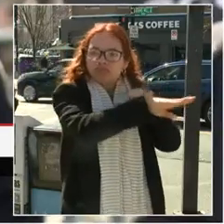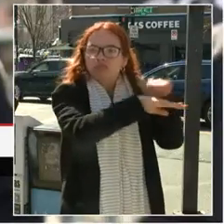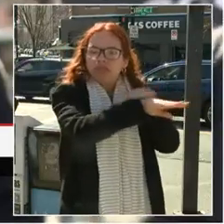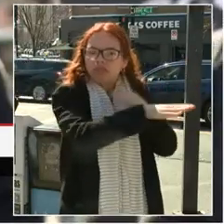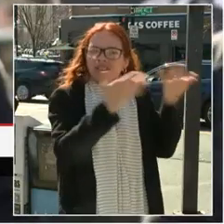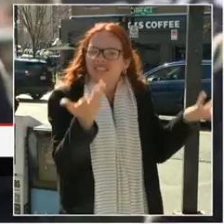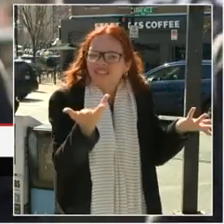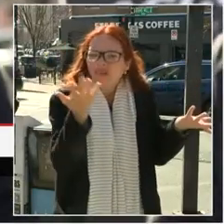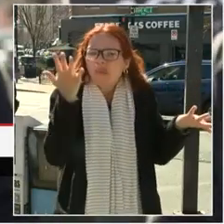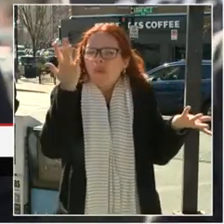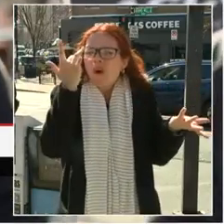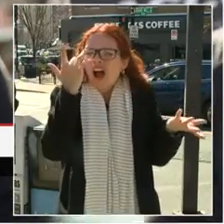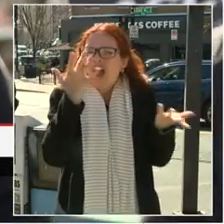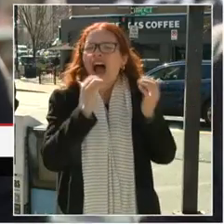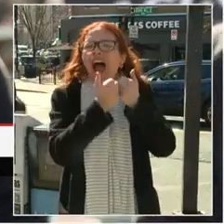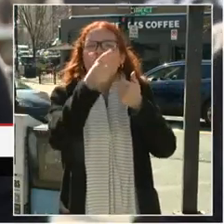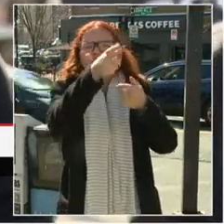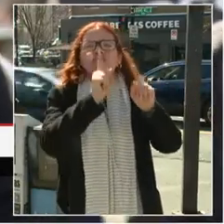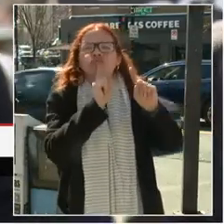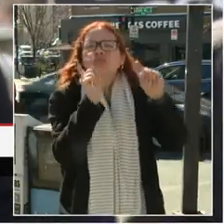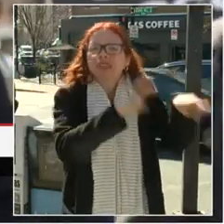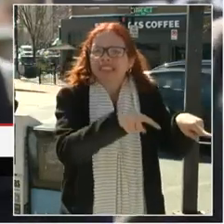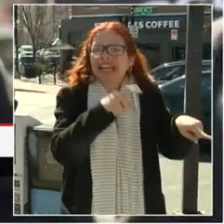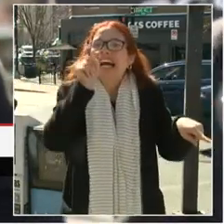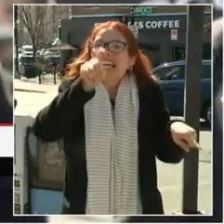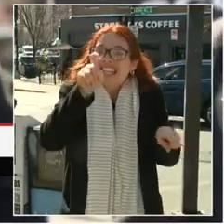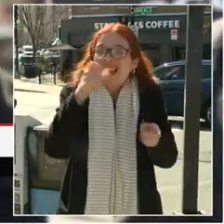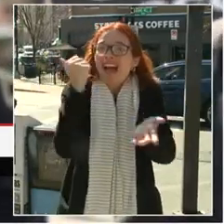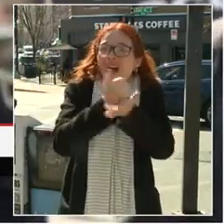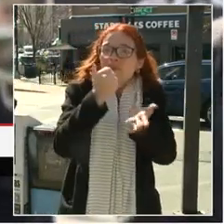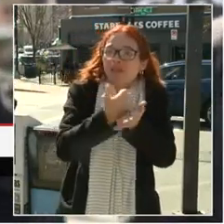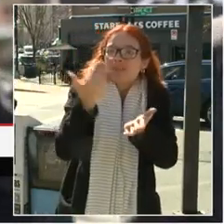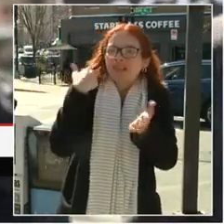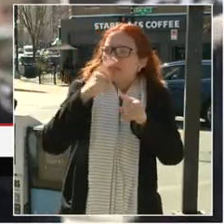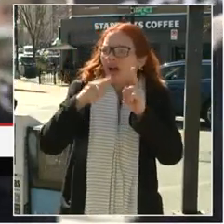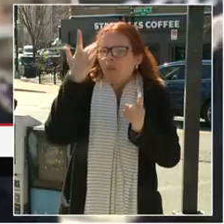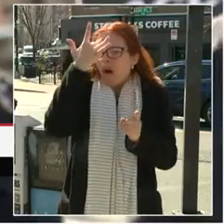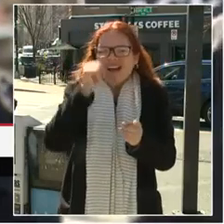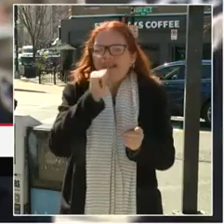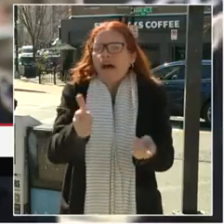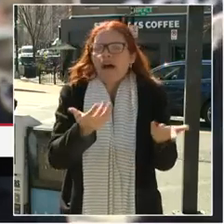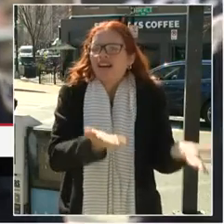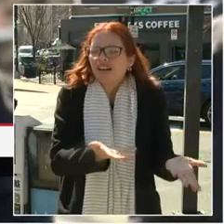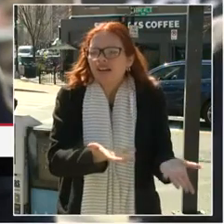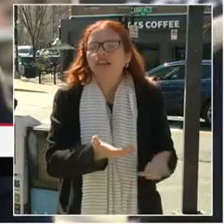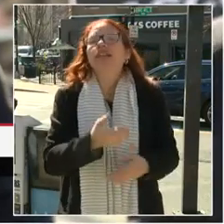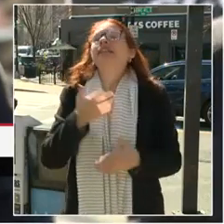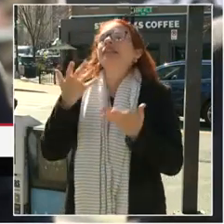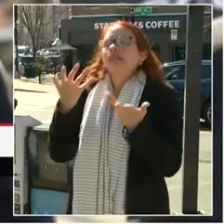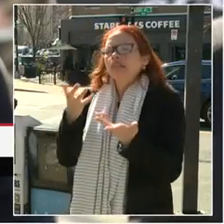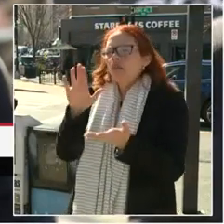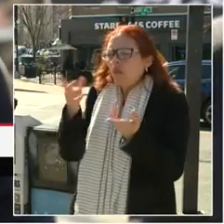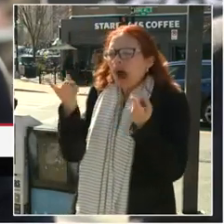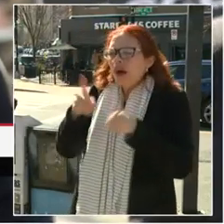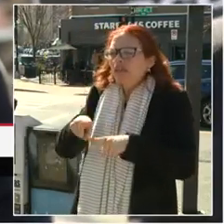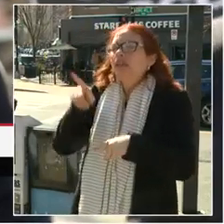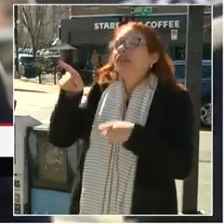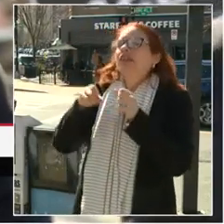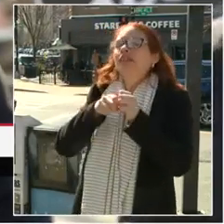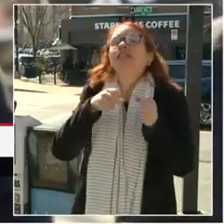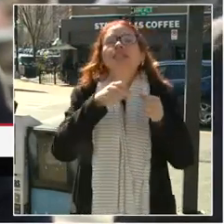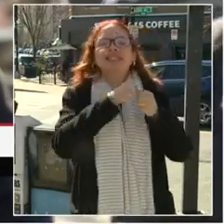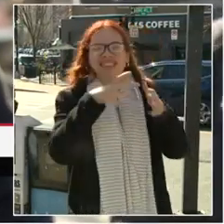reports? How do you answer the folks who are saying we needed help beforehand, we never got it? Why is this happening now? Why is what happening? Expanding the task force to this